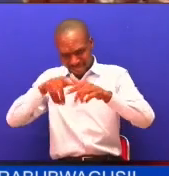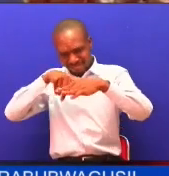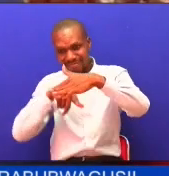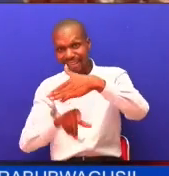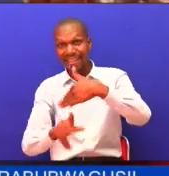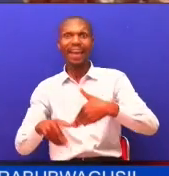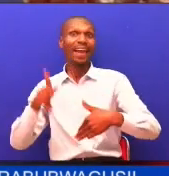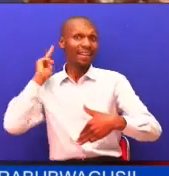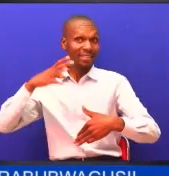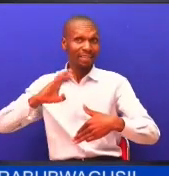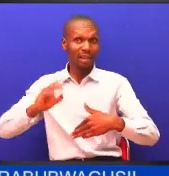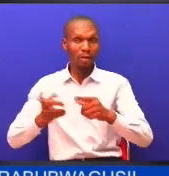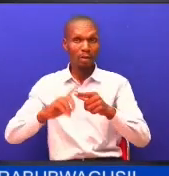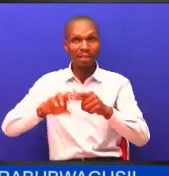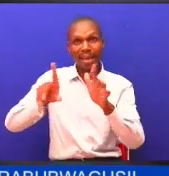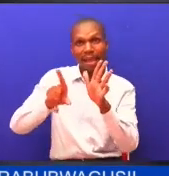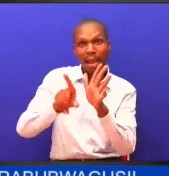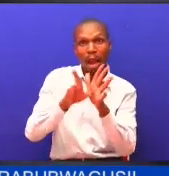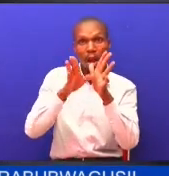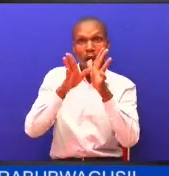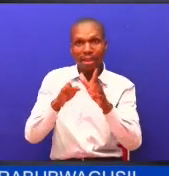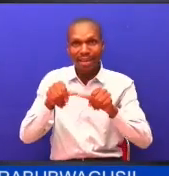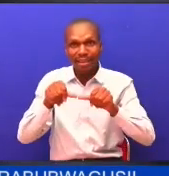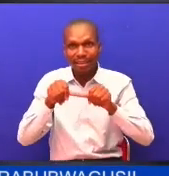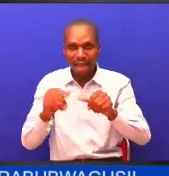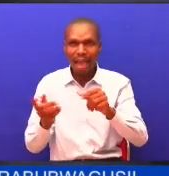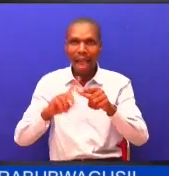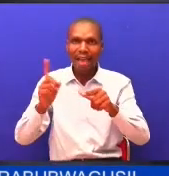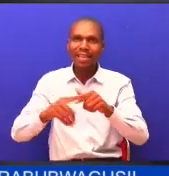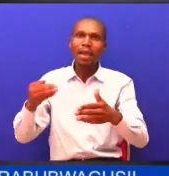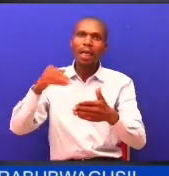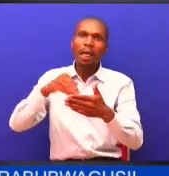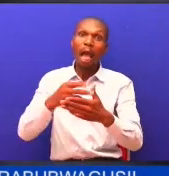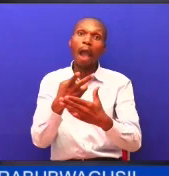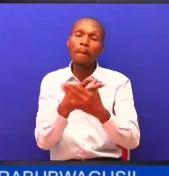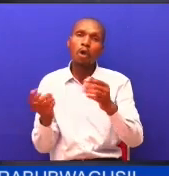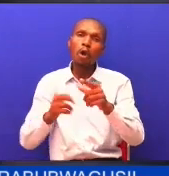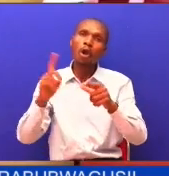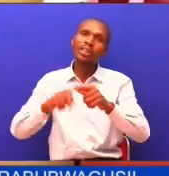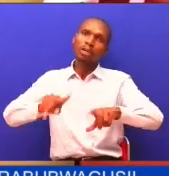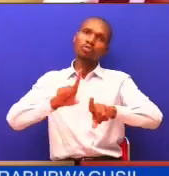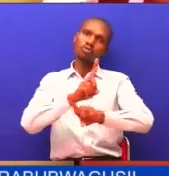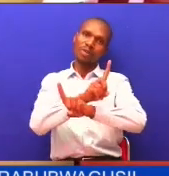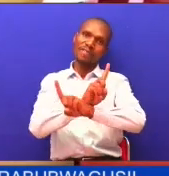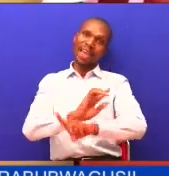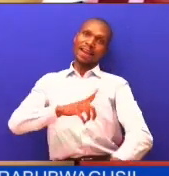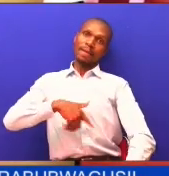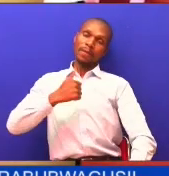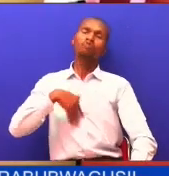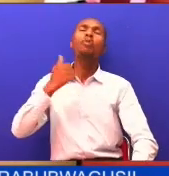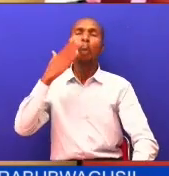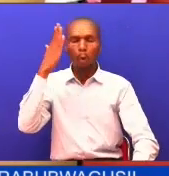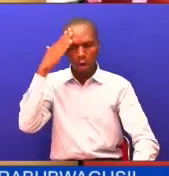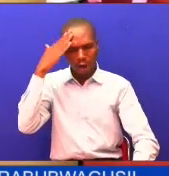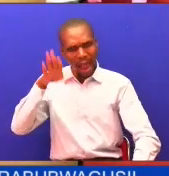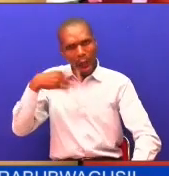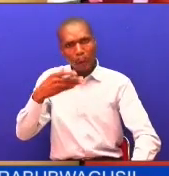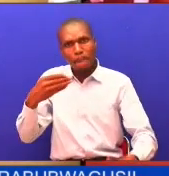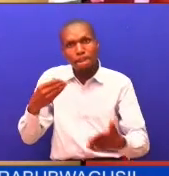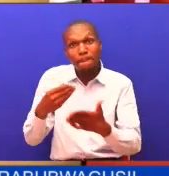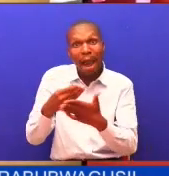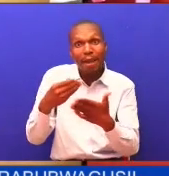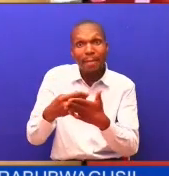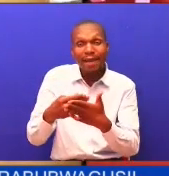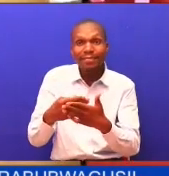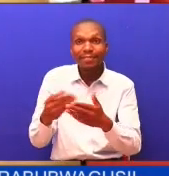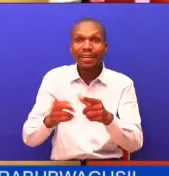Kisii amuna bawakili baya bakorwa na Kato Kigen na Wilkins Ochoki iliyokuegerera. You know how the money got into the